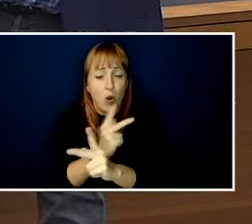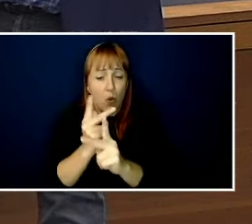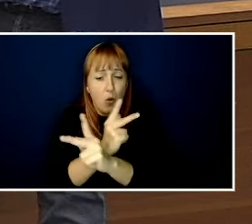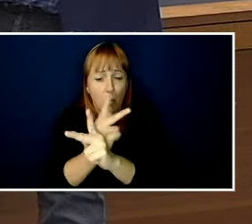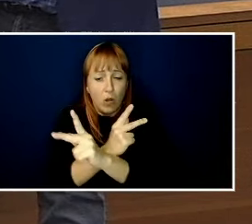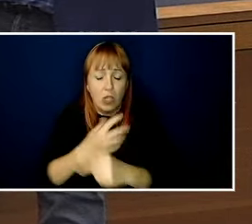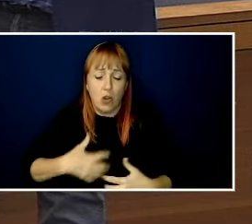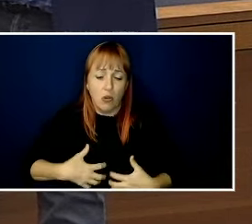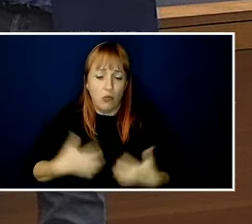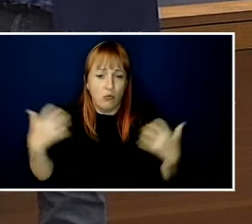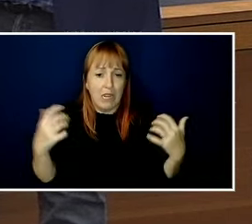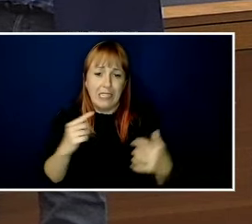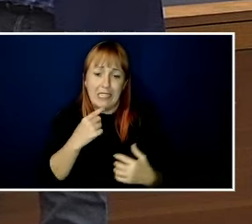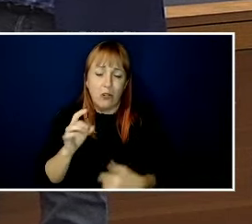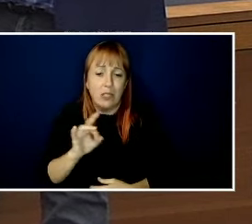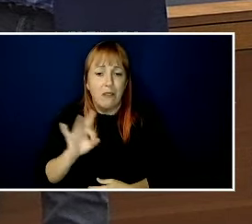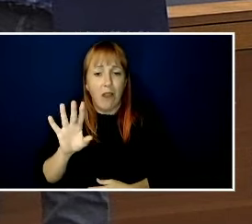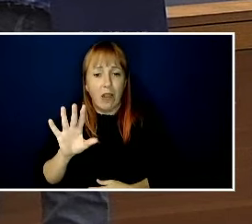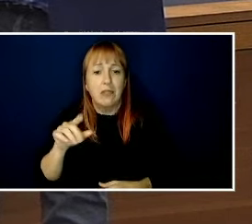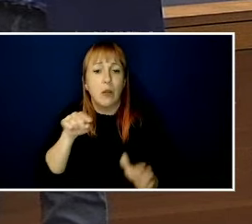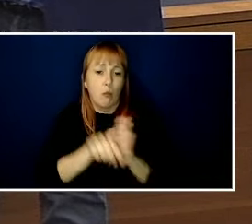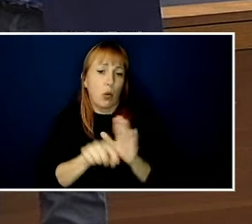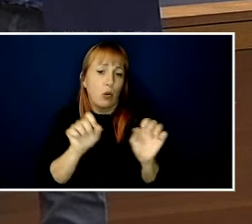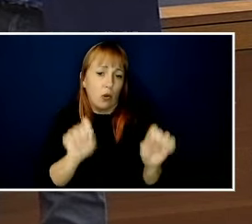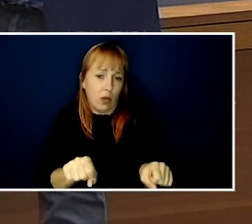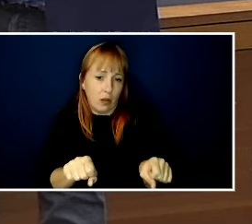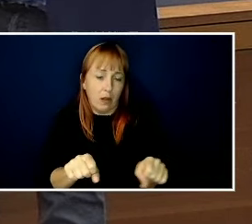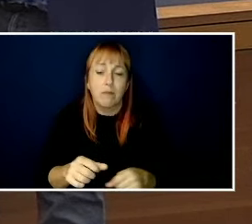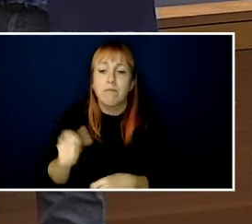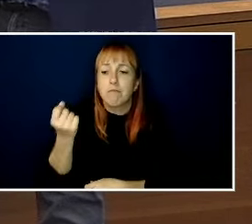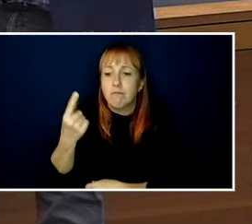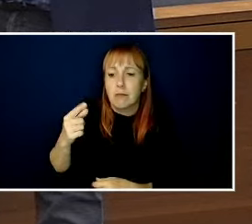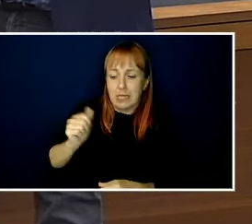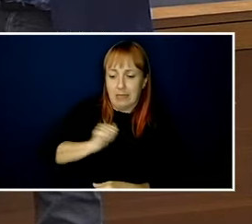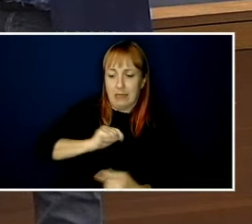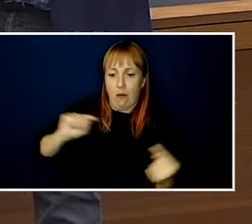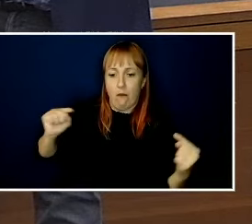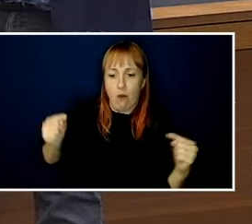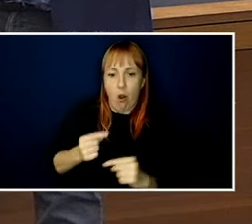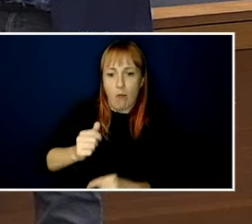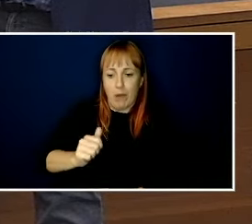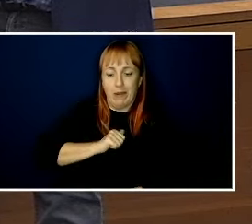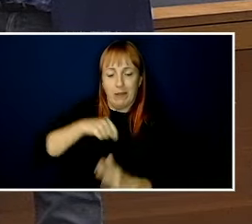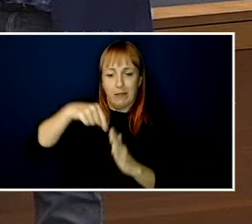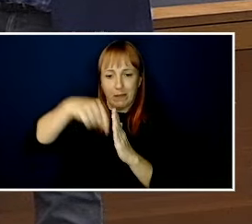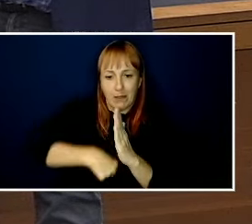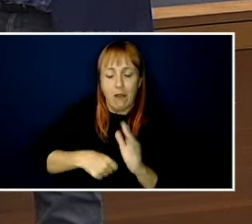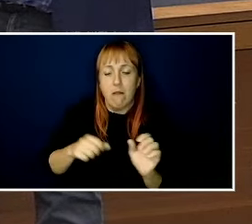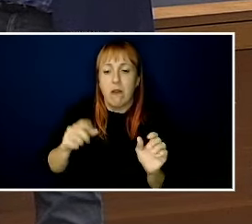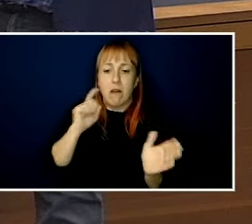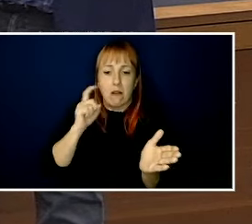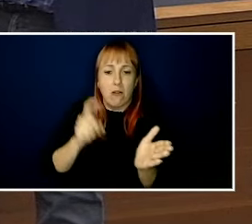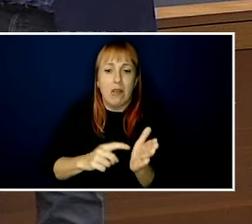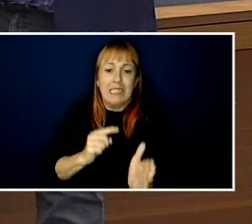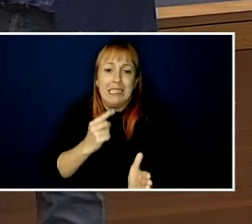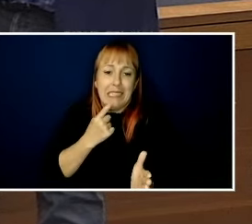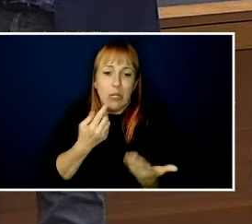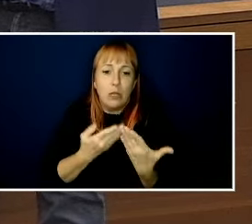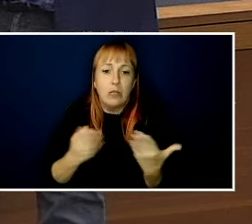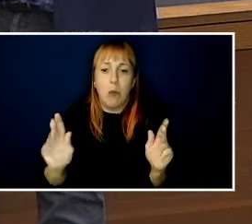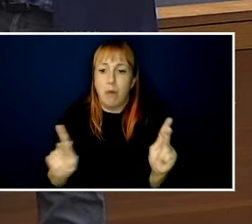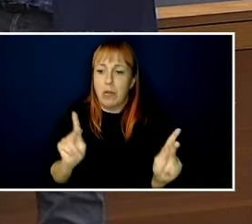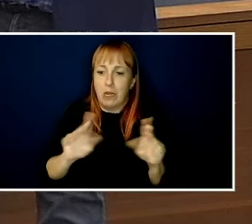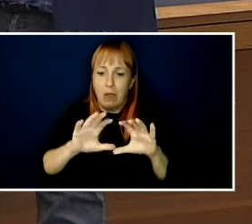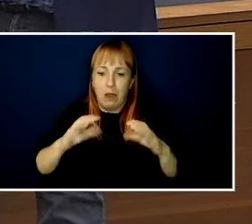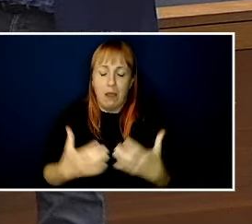rage, serious violence, and even murder. And whereas self-harm and suicide must be acknowledged as a serious public health crisis